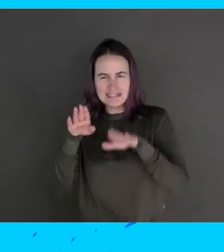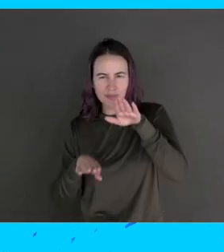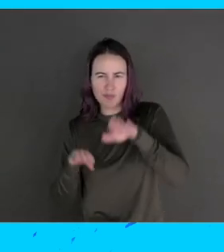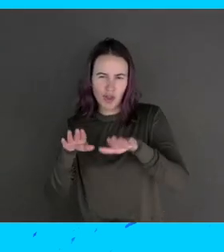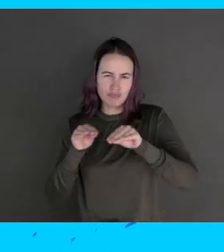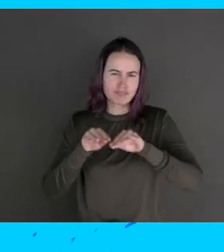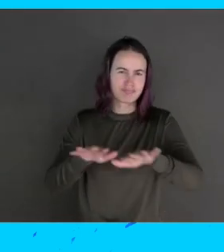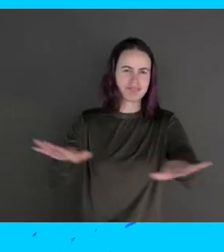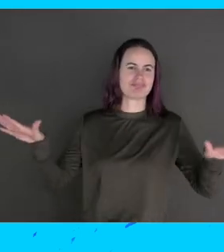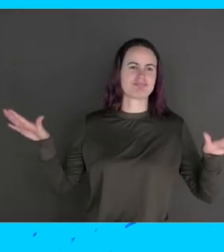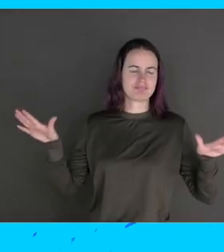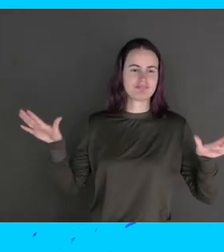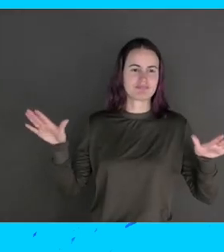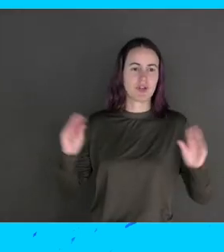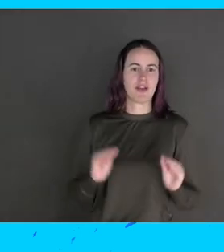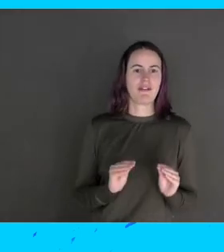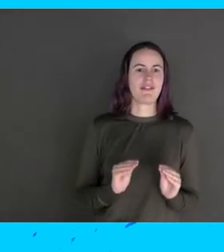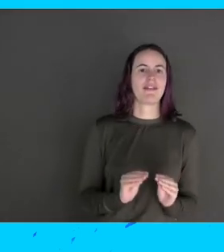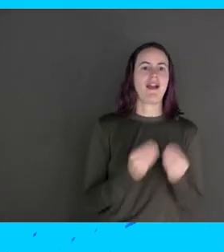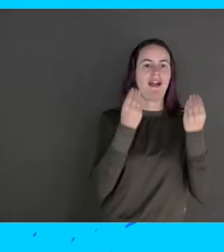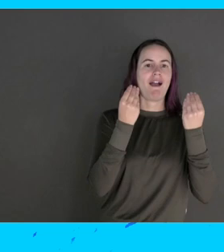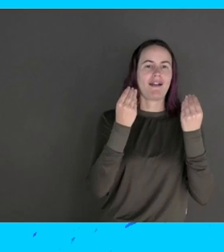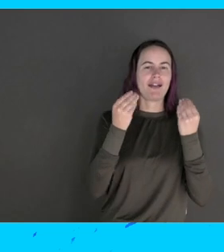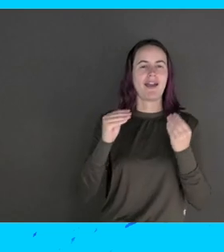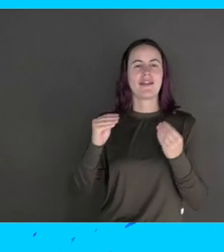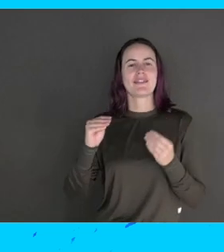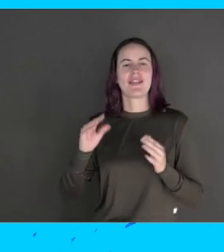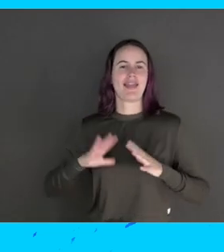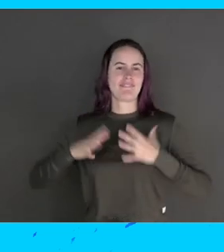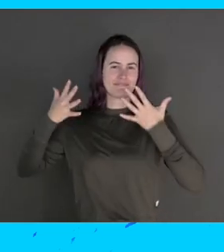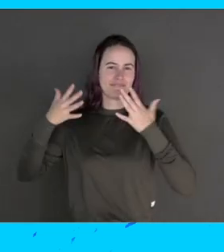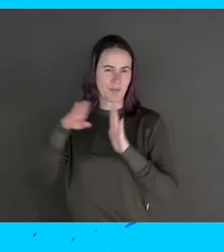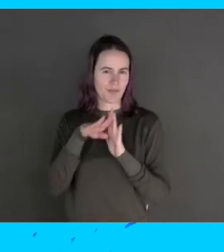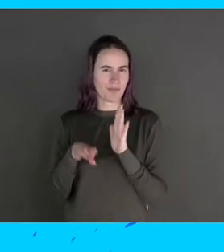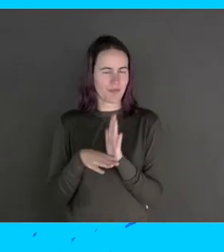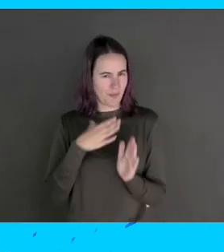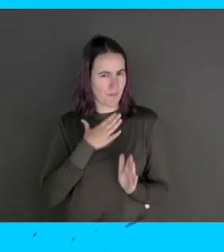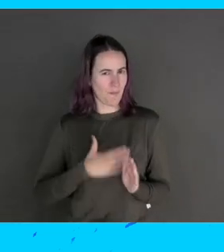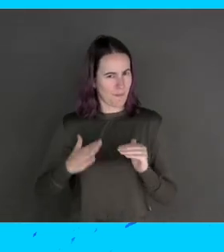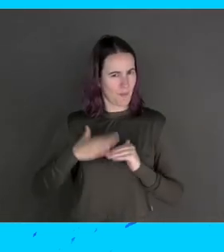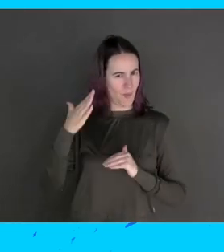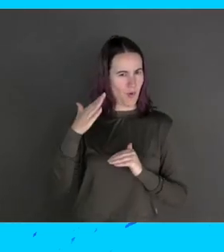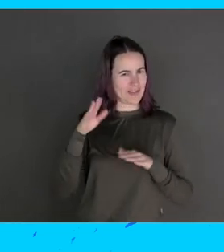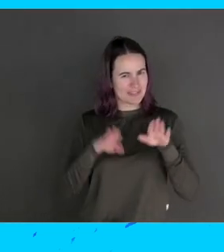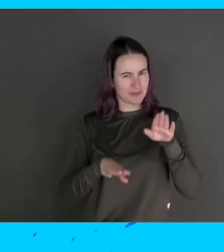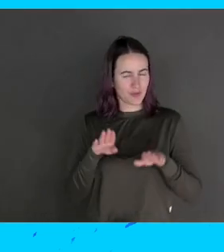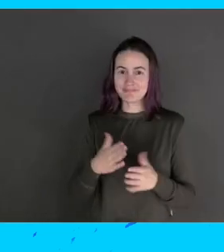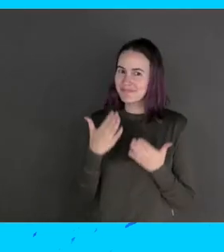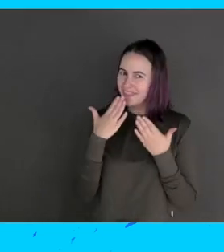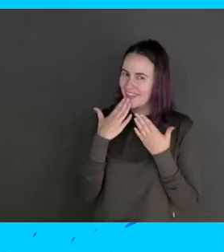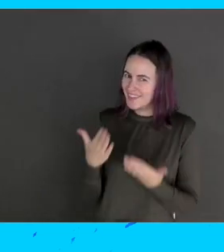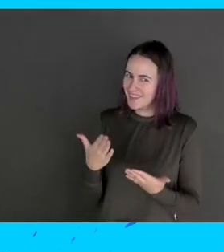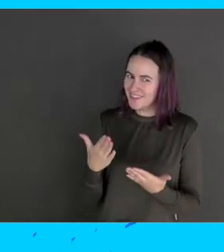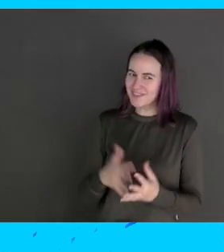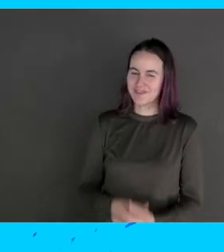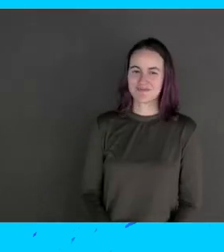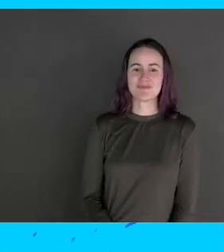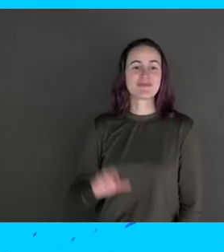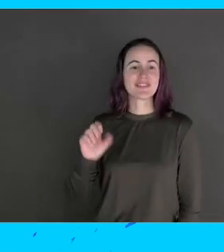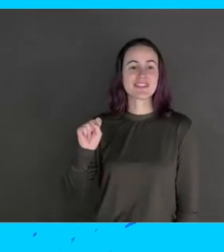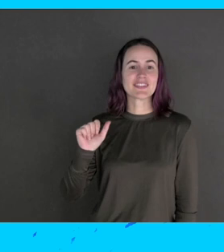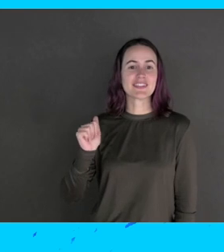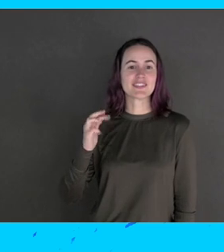sure. Young and Alive program, we need a lot more of those happening. So thank you, and passing it back to Sarah.